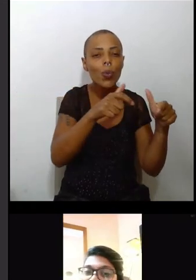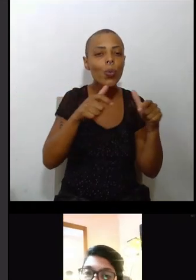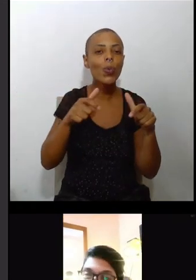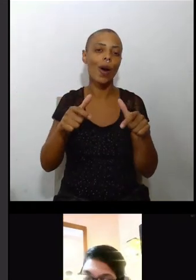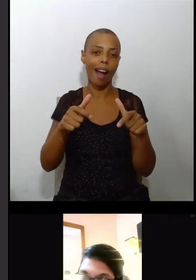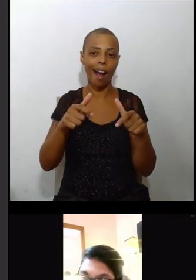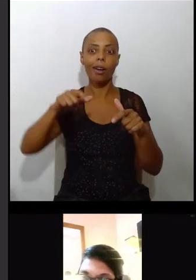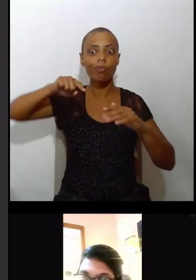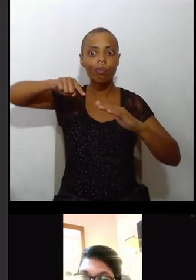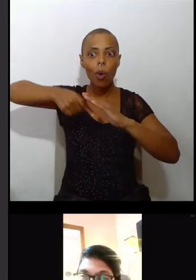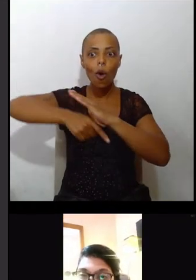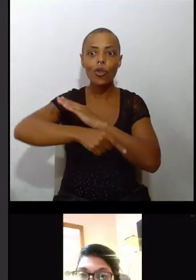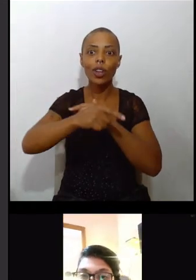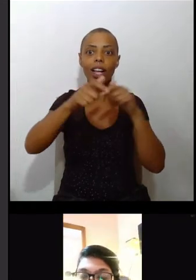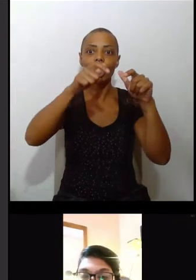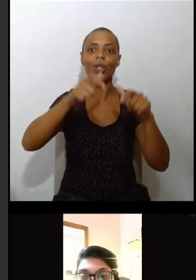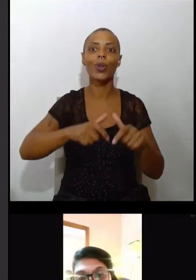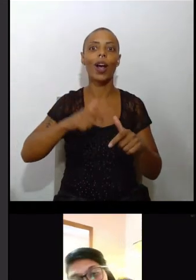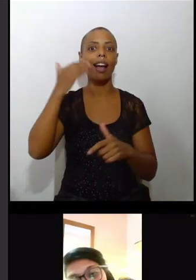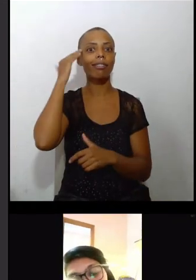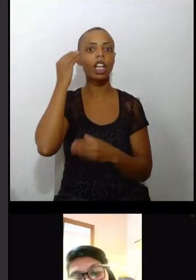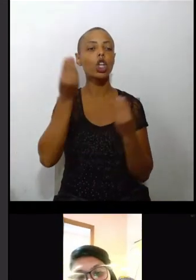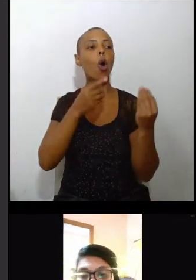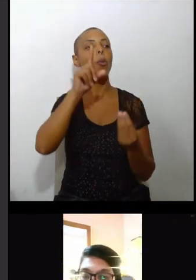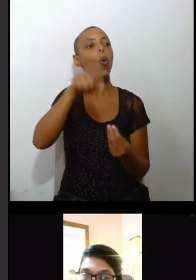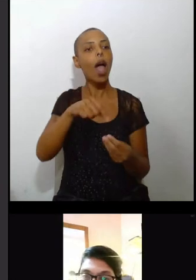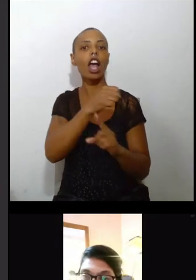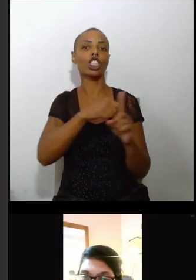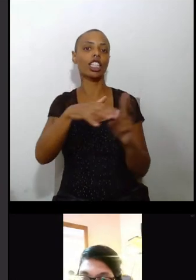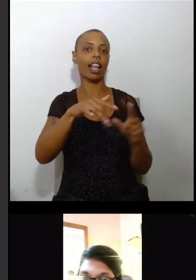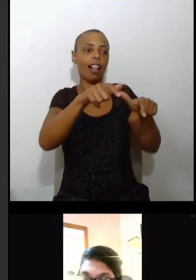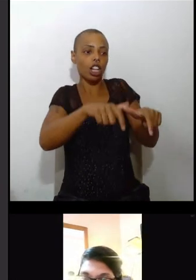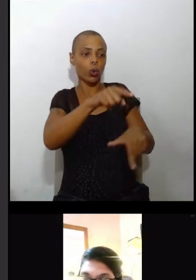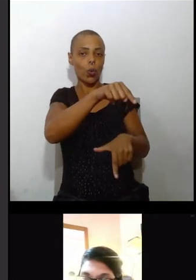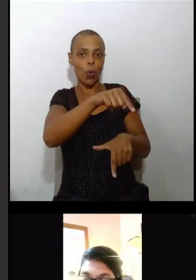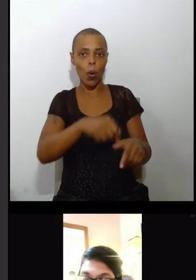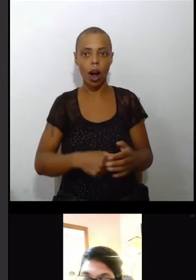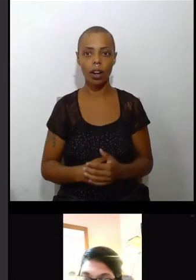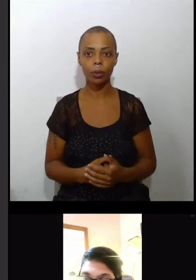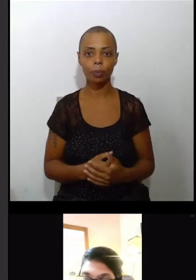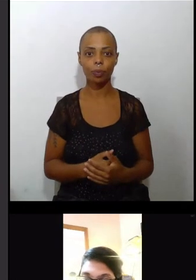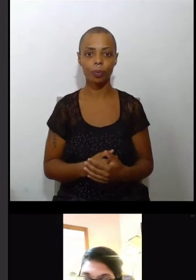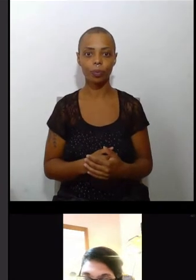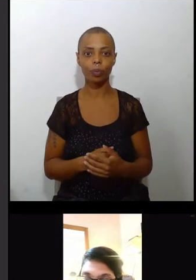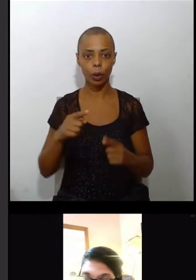especially in different states we can move to the next